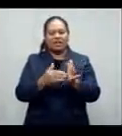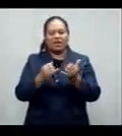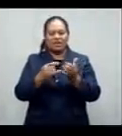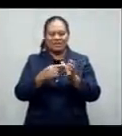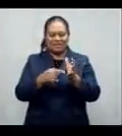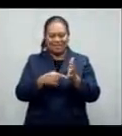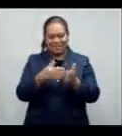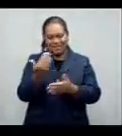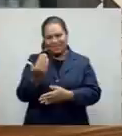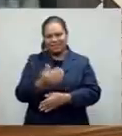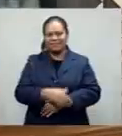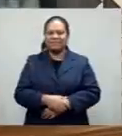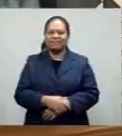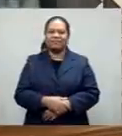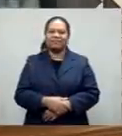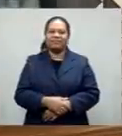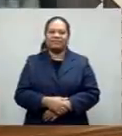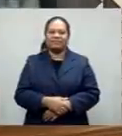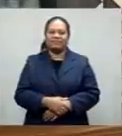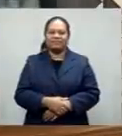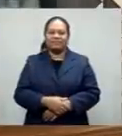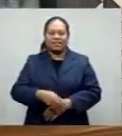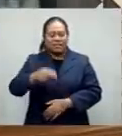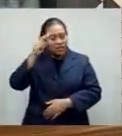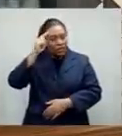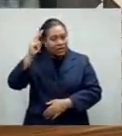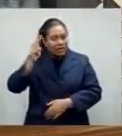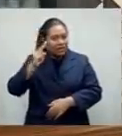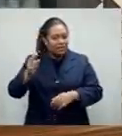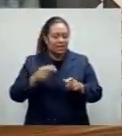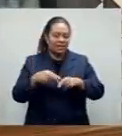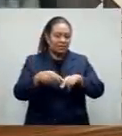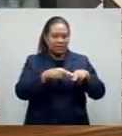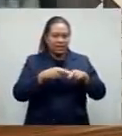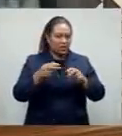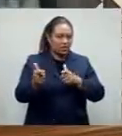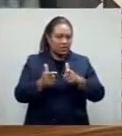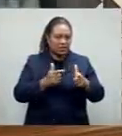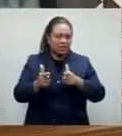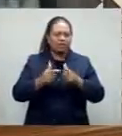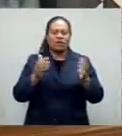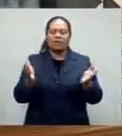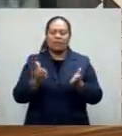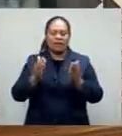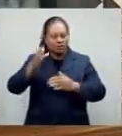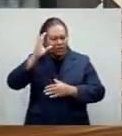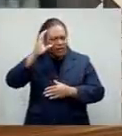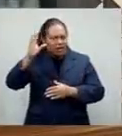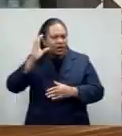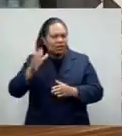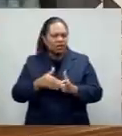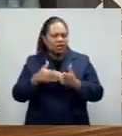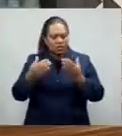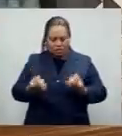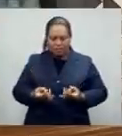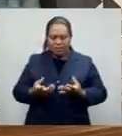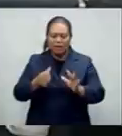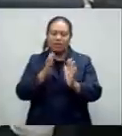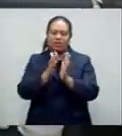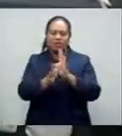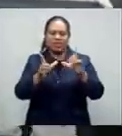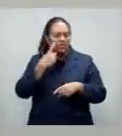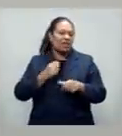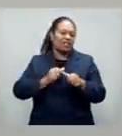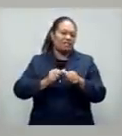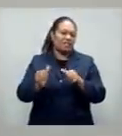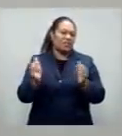Itavi, FBC Sports. The national sevens team will be playing for the country as they prepare to head to Tokyo to defend their